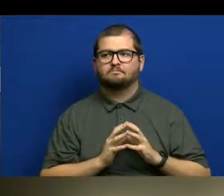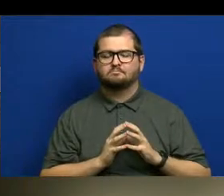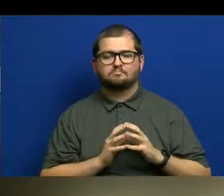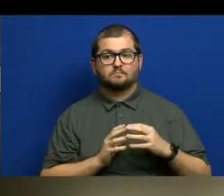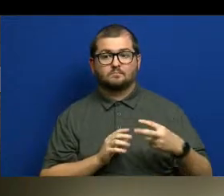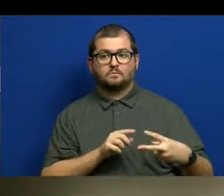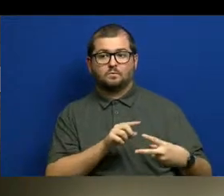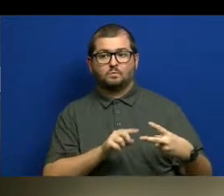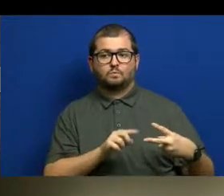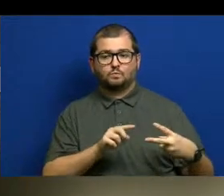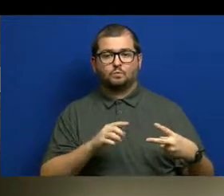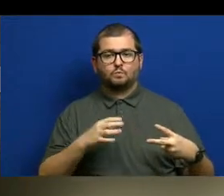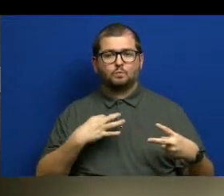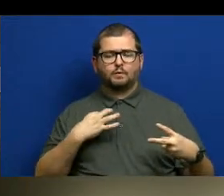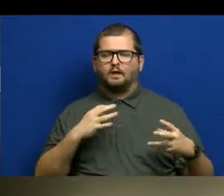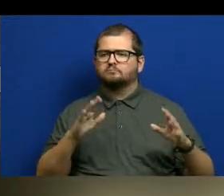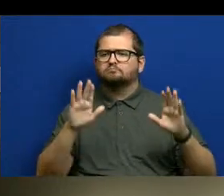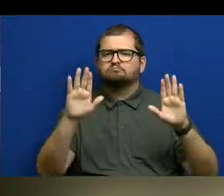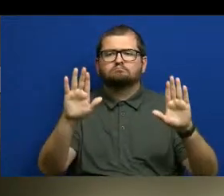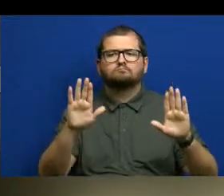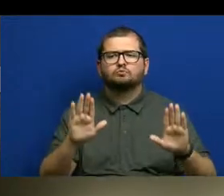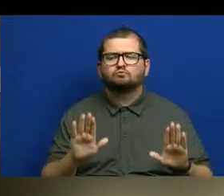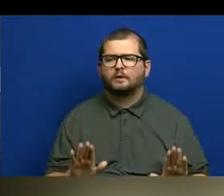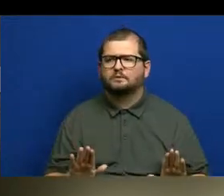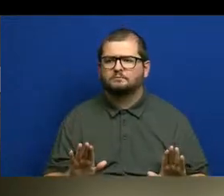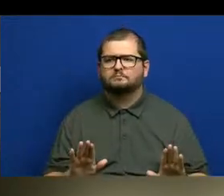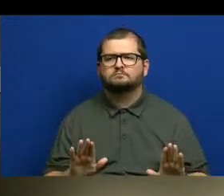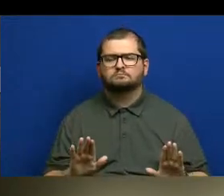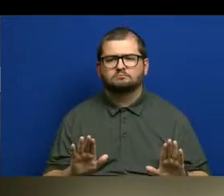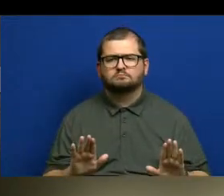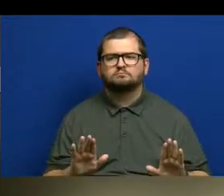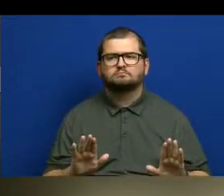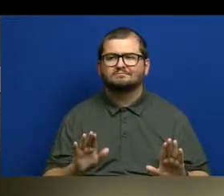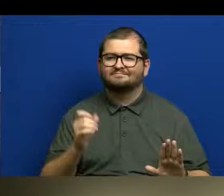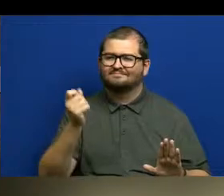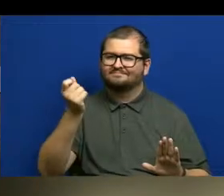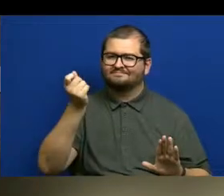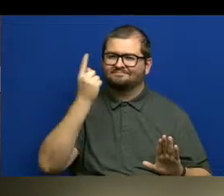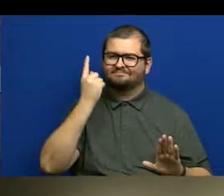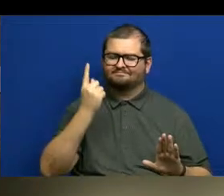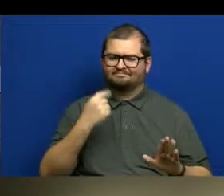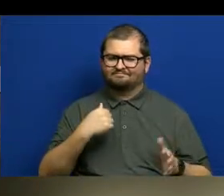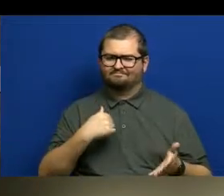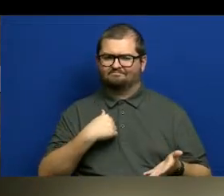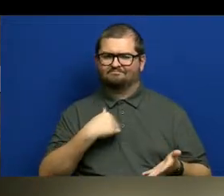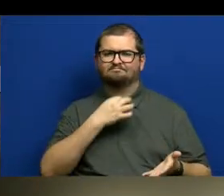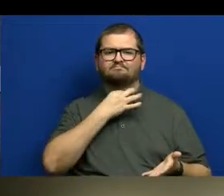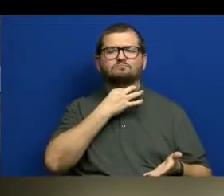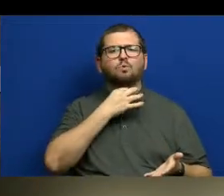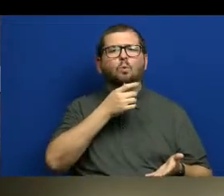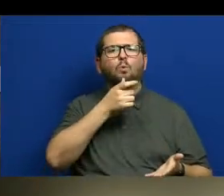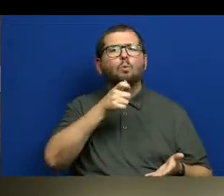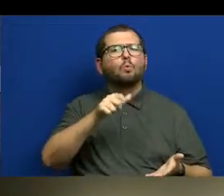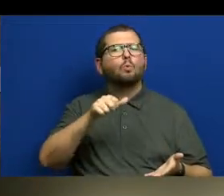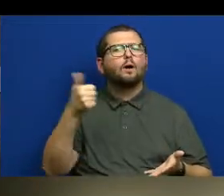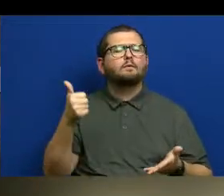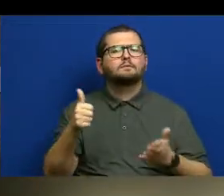The two candidates are great candidates, but I want to know who else